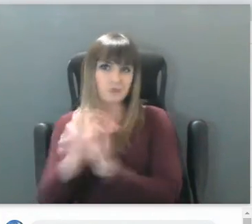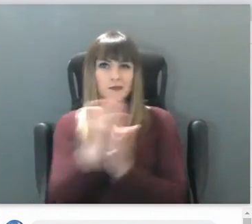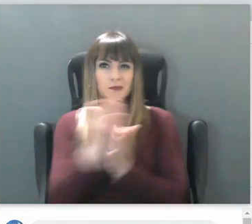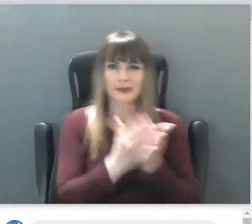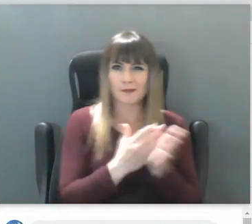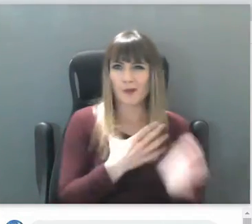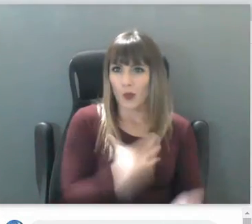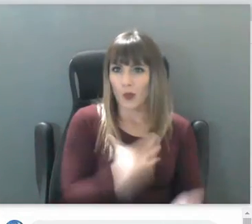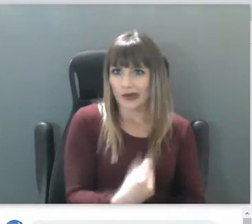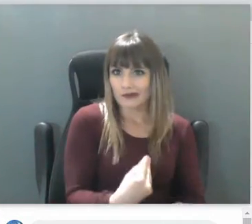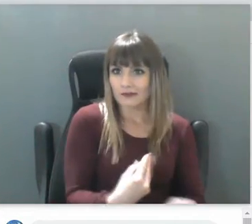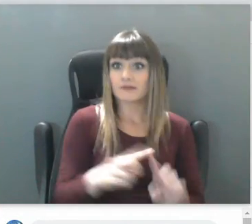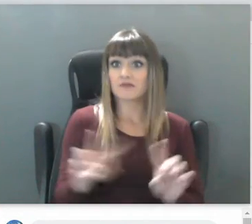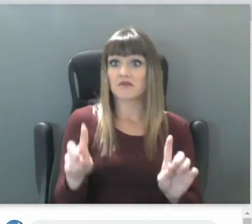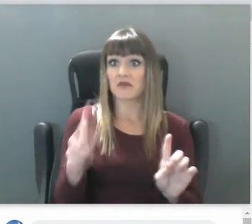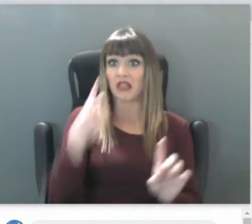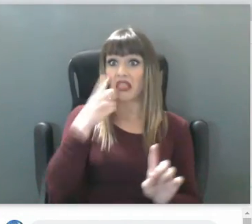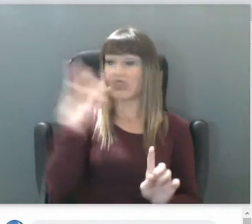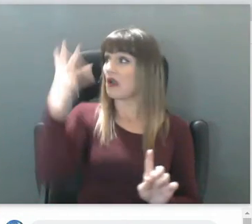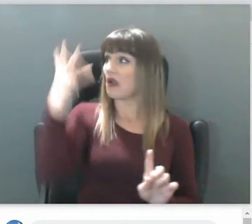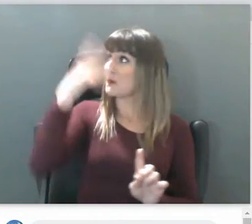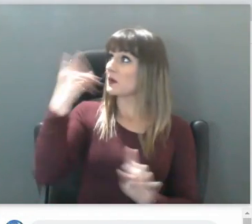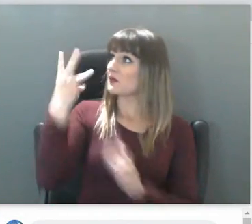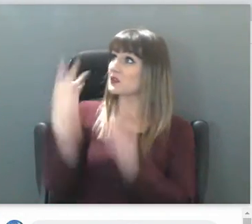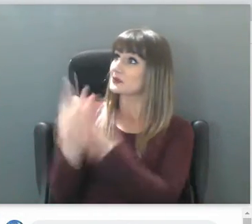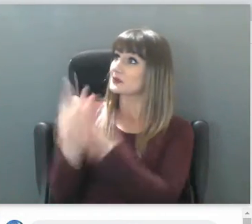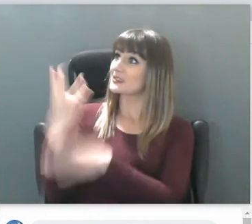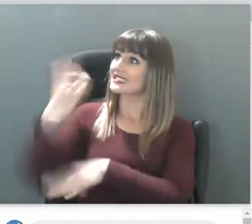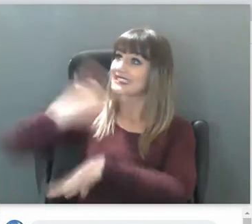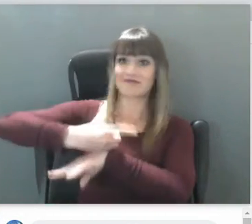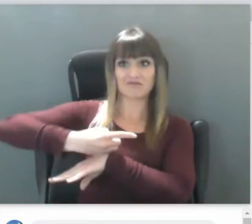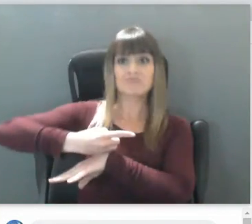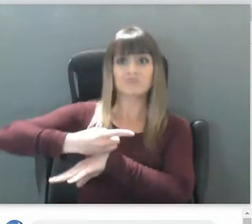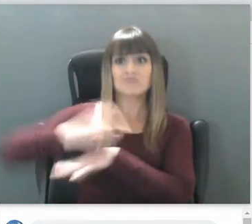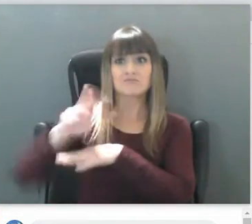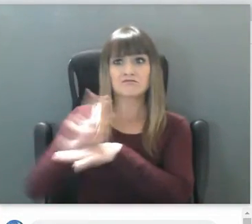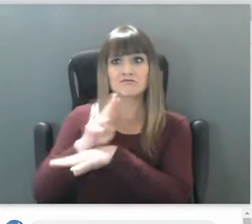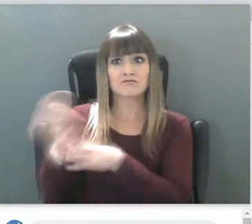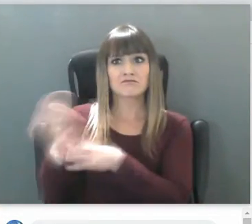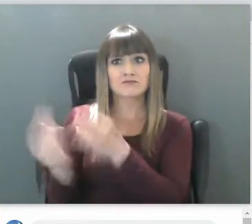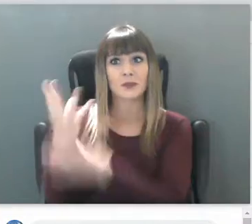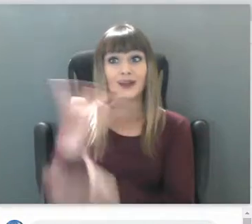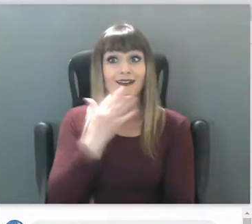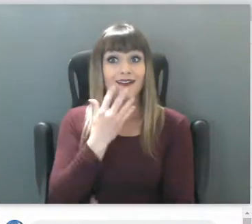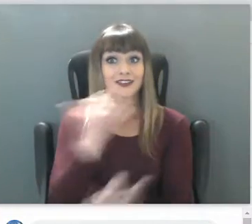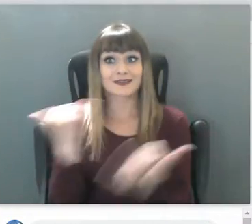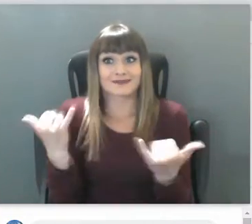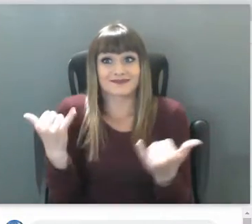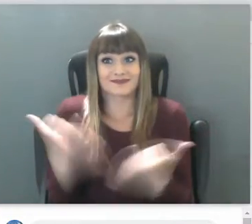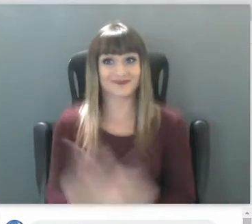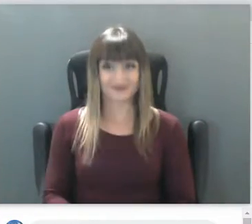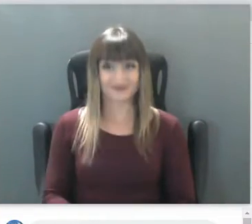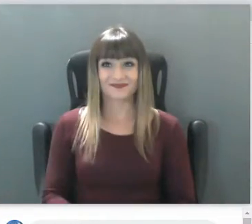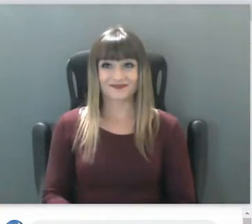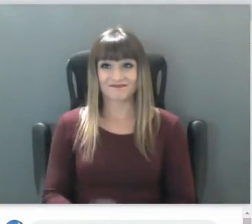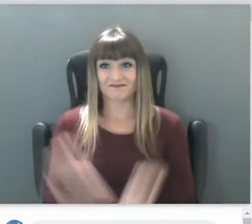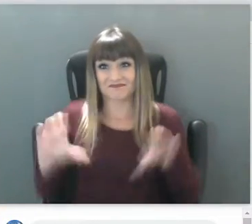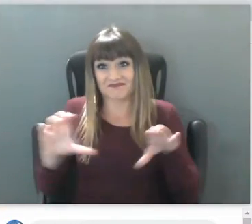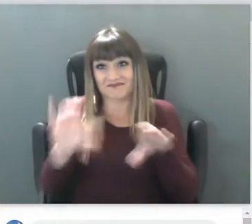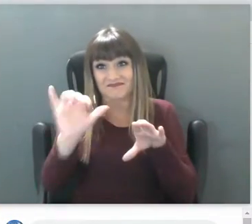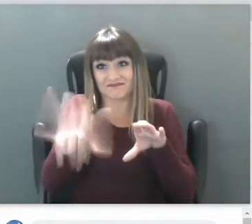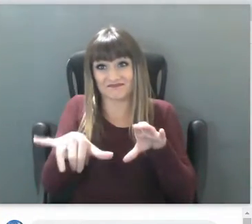beautiful spring day, we'd use some nice spring colors today. So that's what we're going to be doing. Fantastic. All